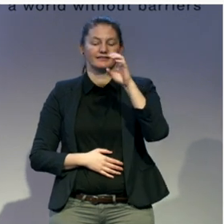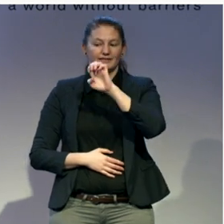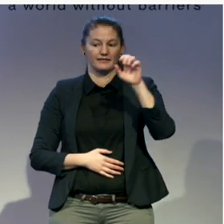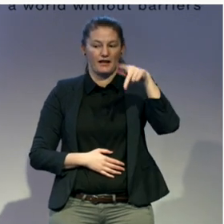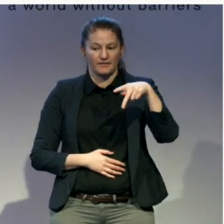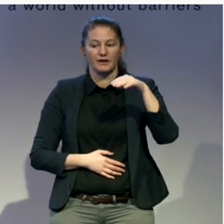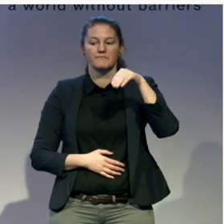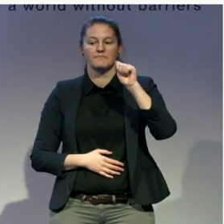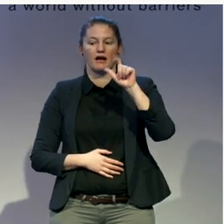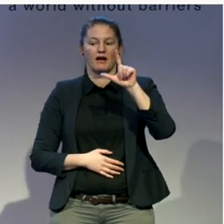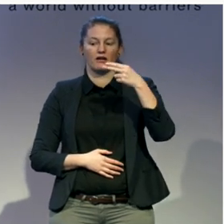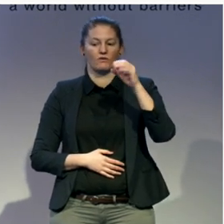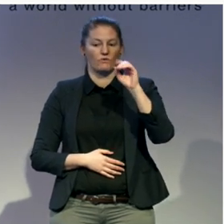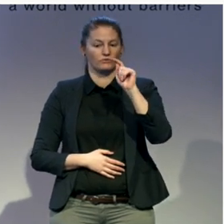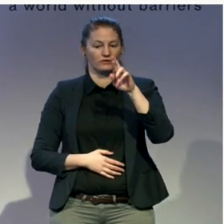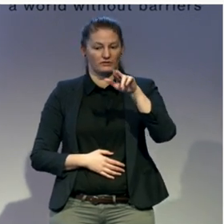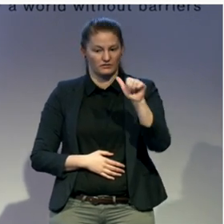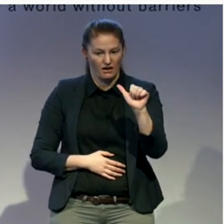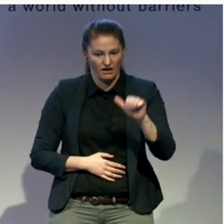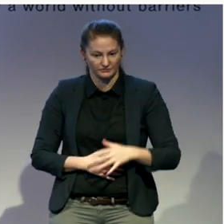New Delhi, India.